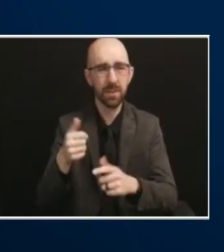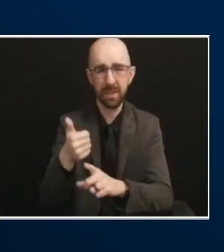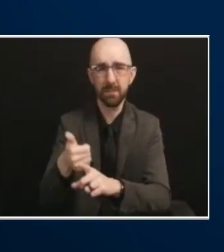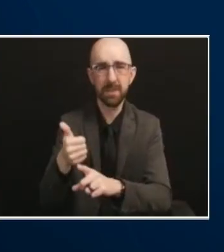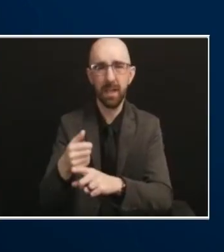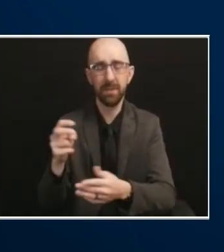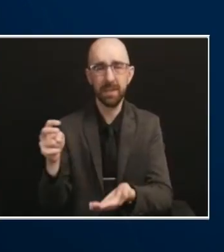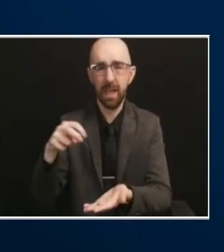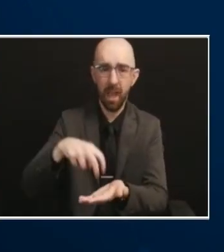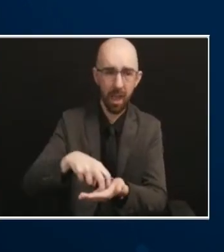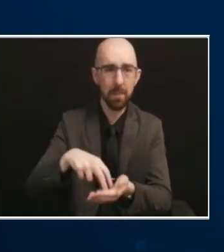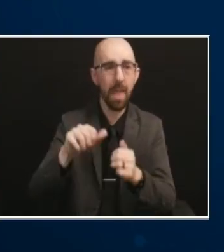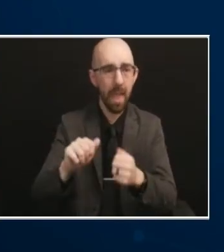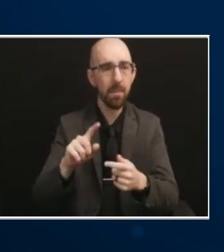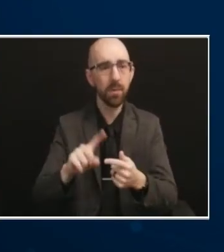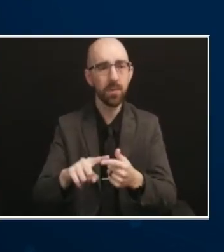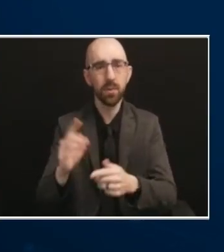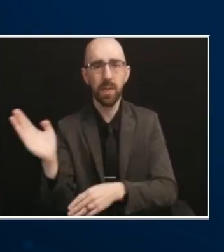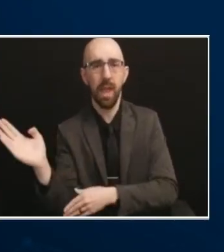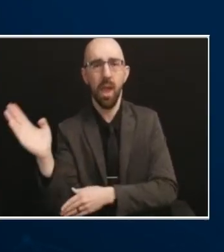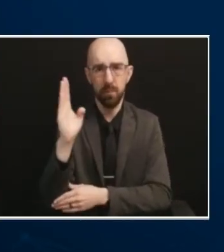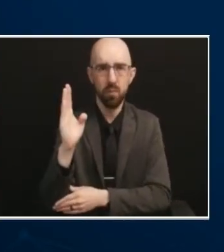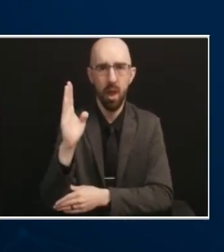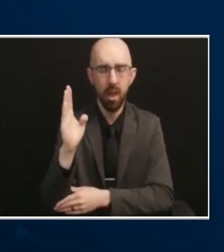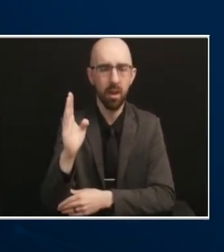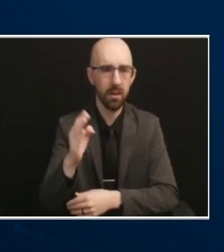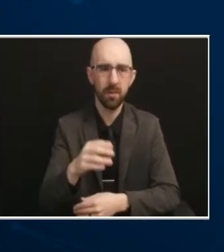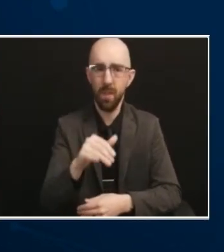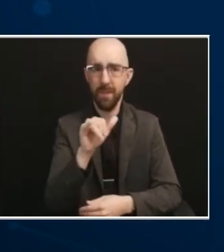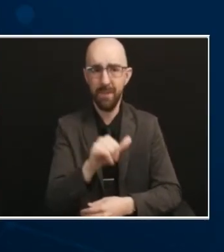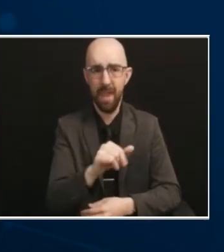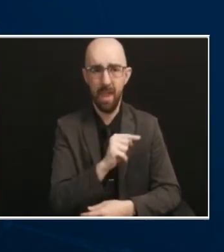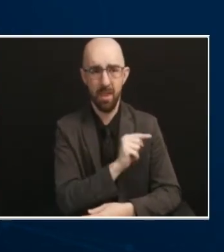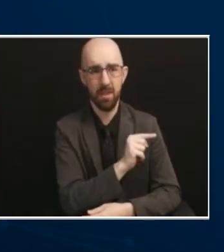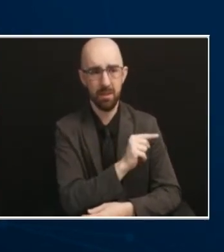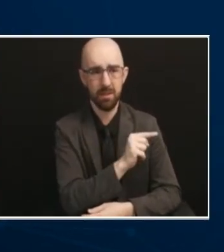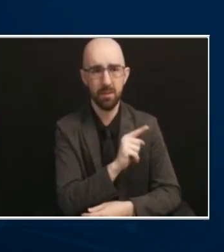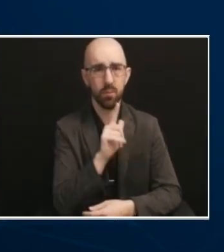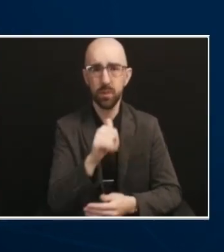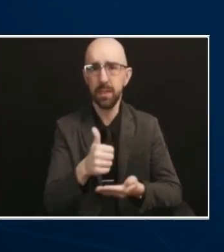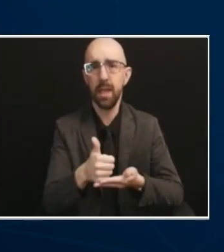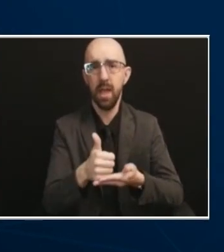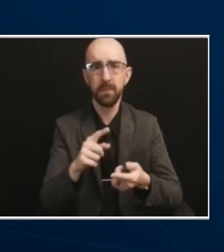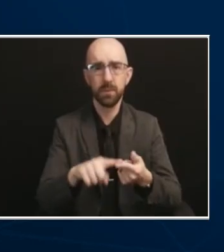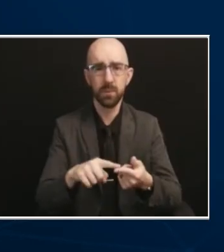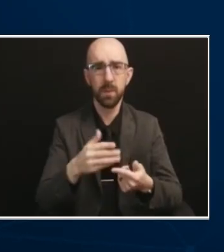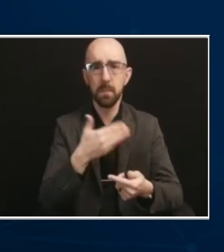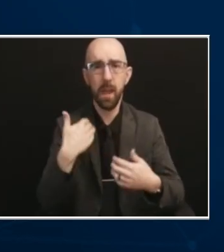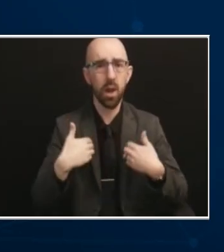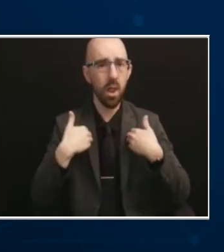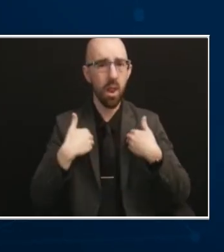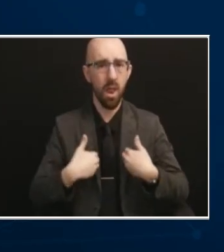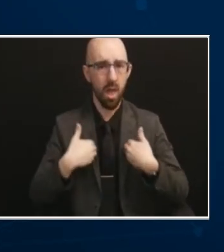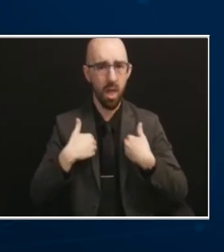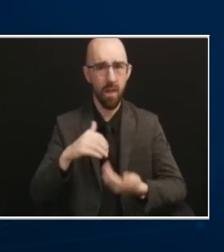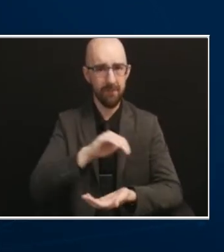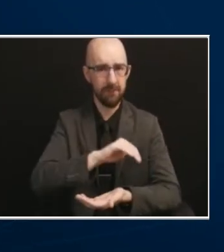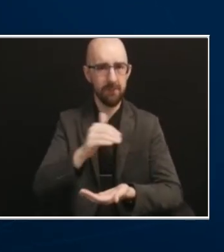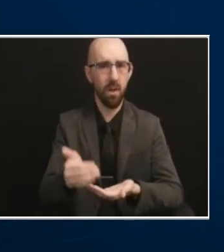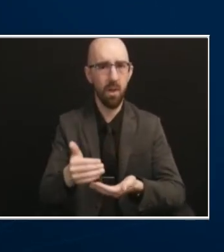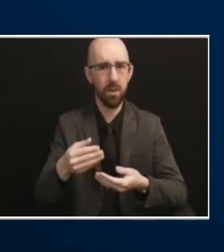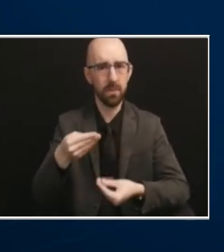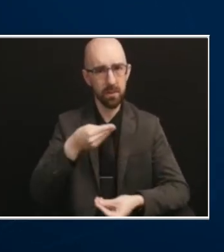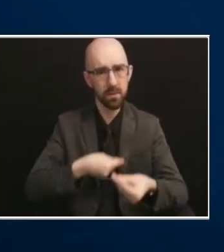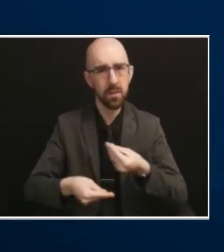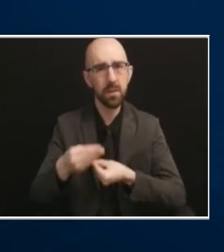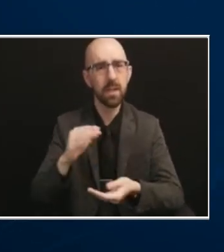be able to get upright. And that really helps to get better lung volumes, which decreases inflammation in the